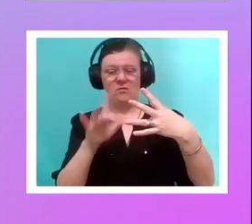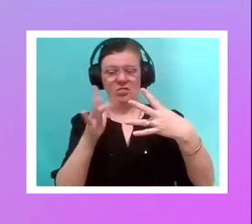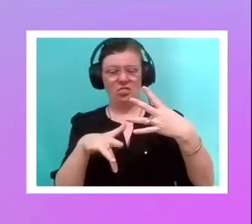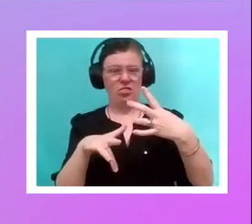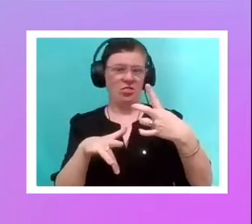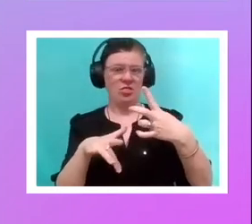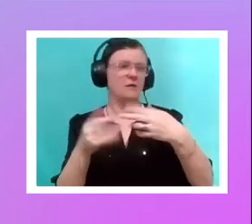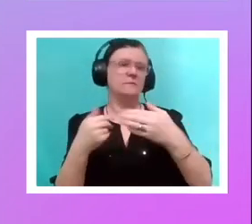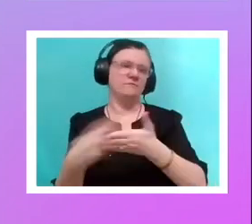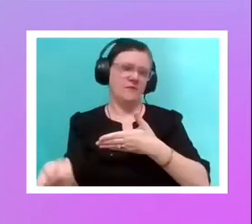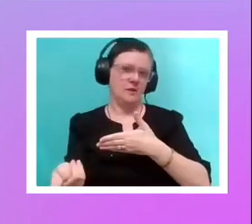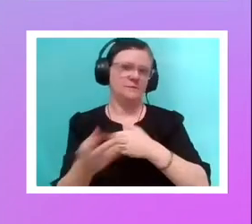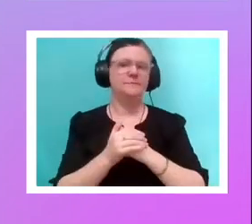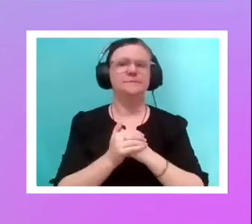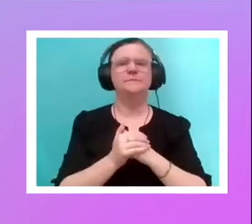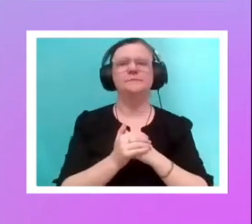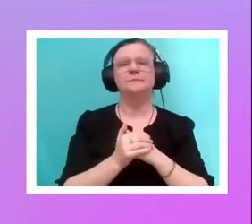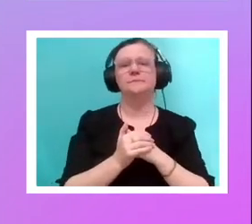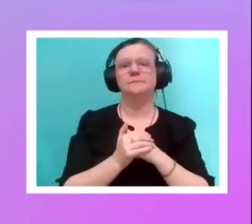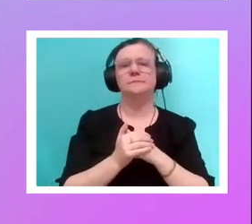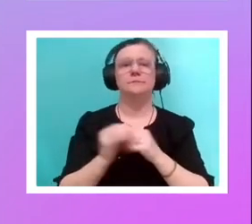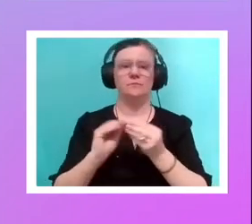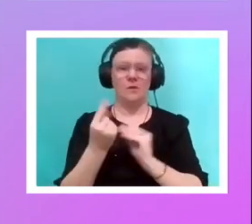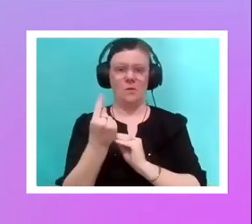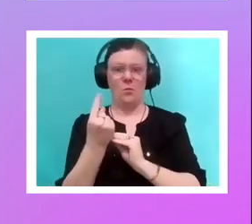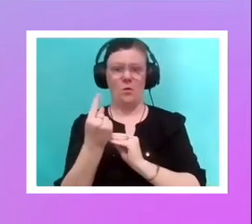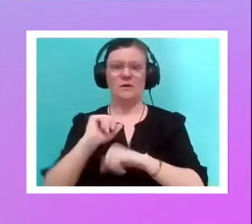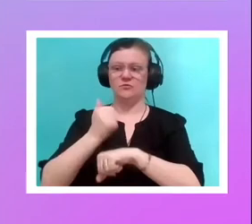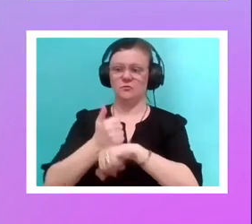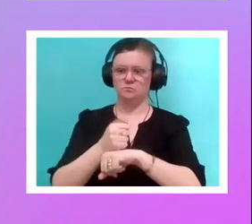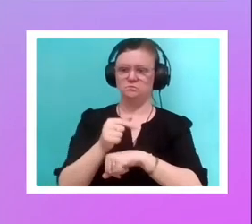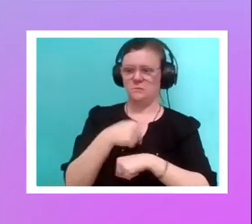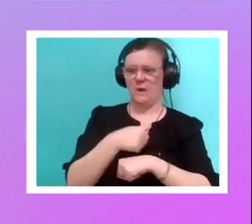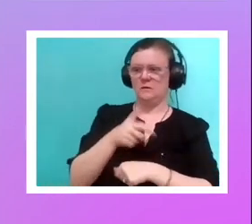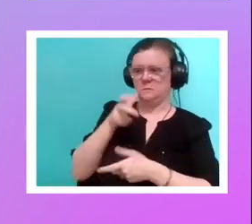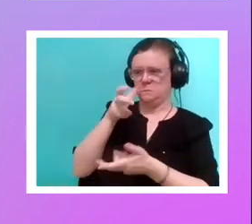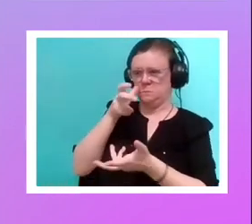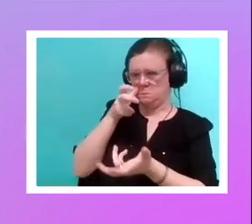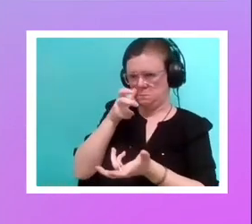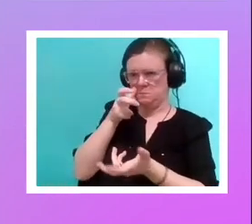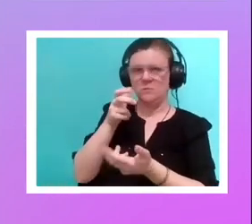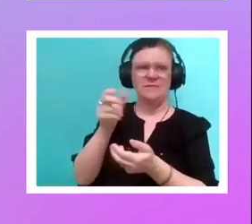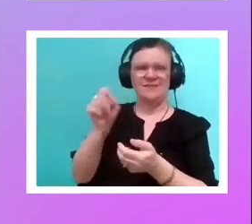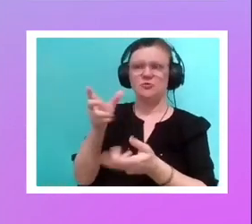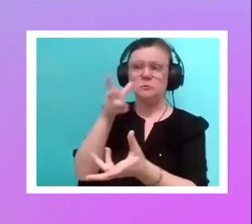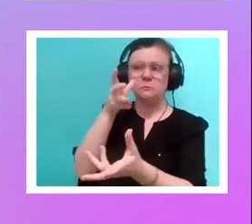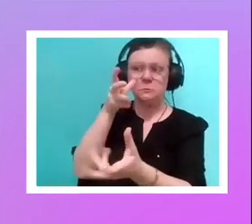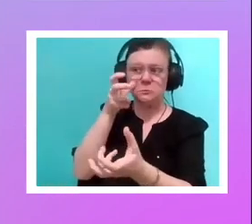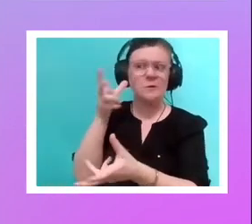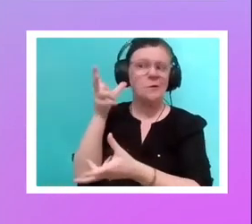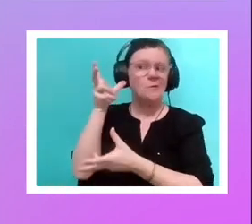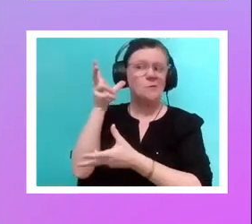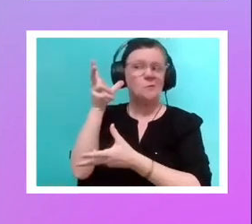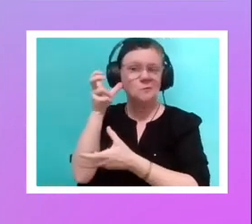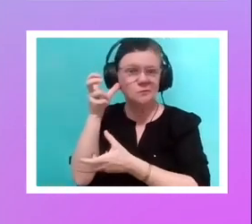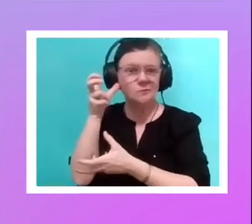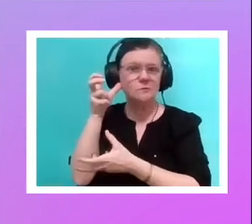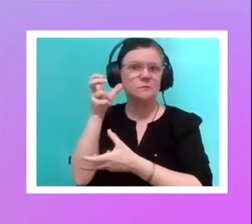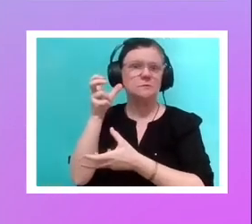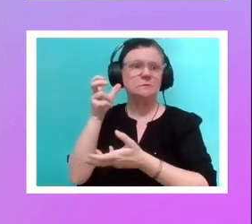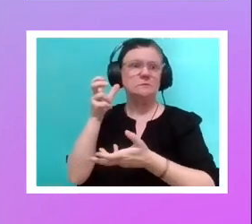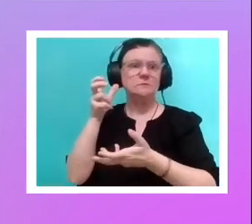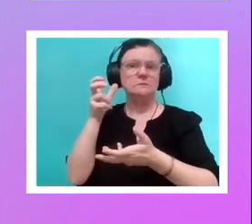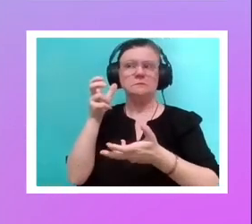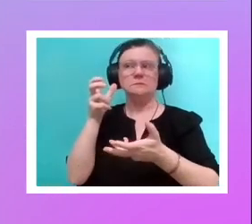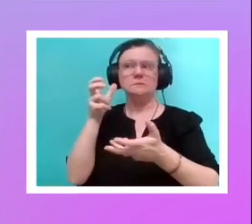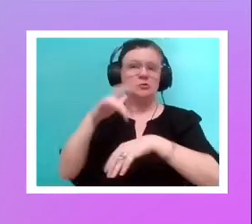fail. First of all, you need to be able to perceive or receive information through one or more of your senses of sight,